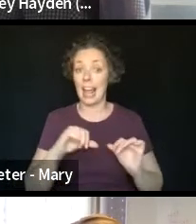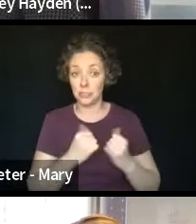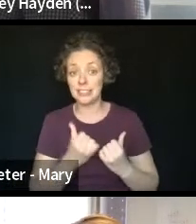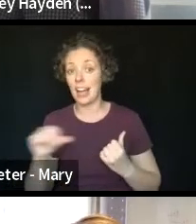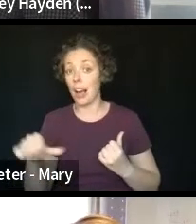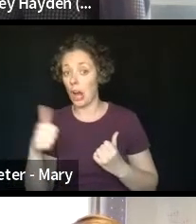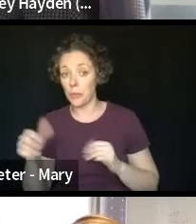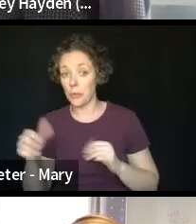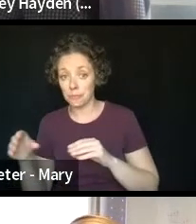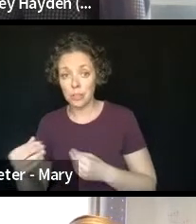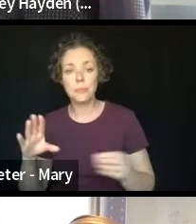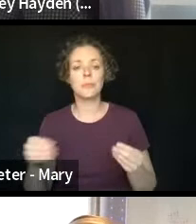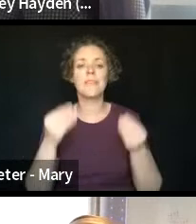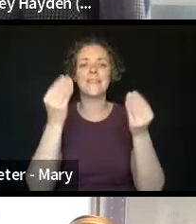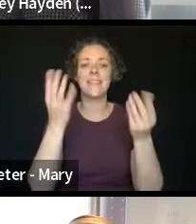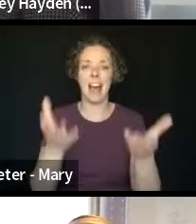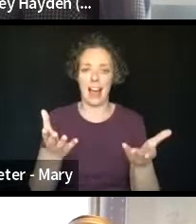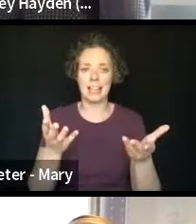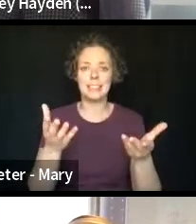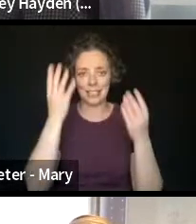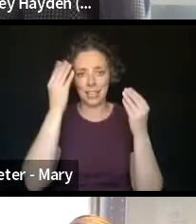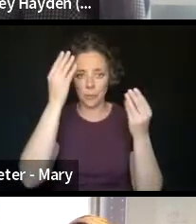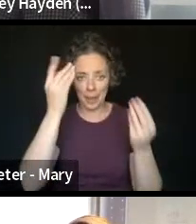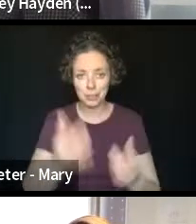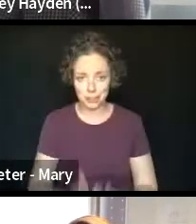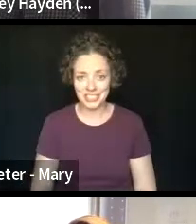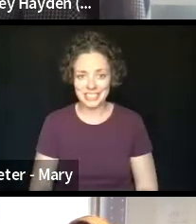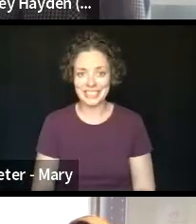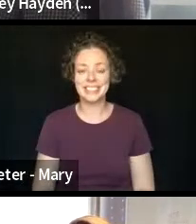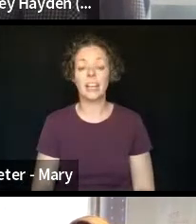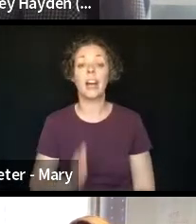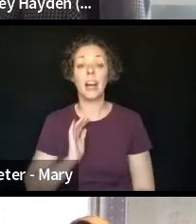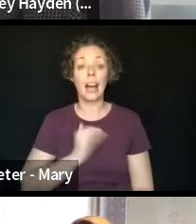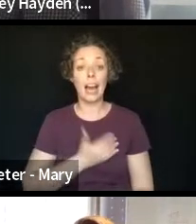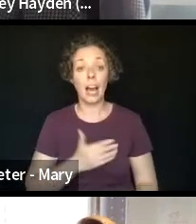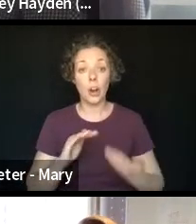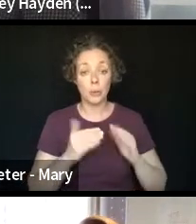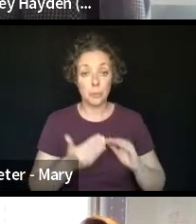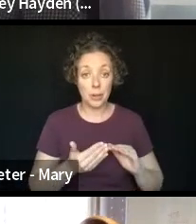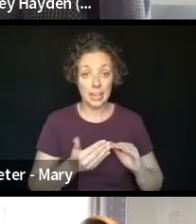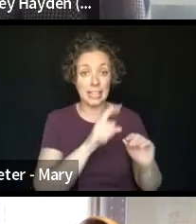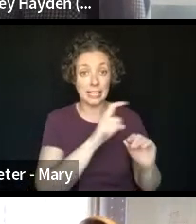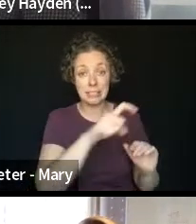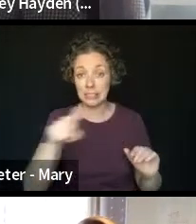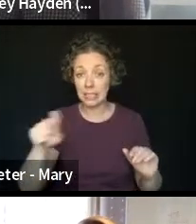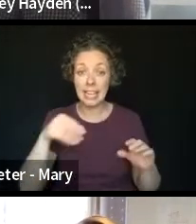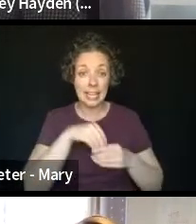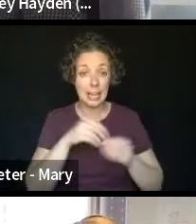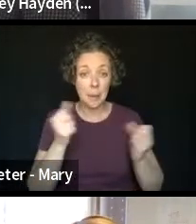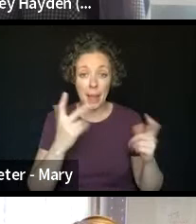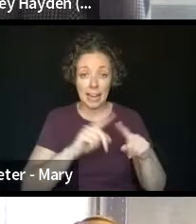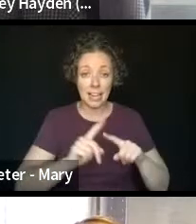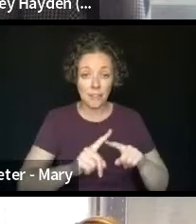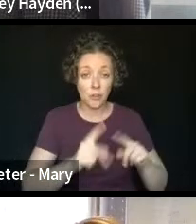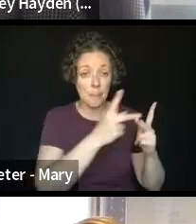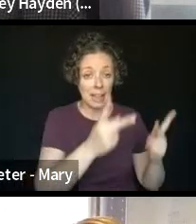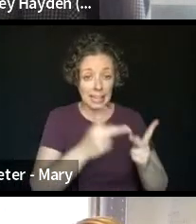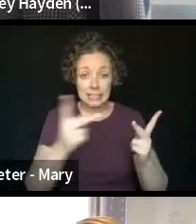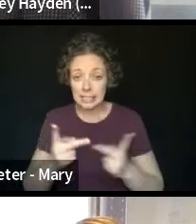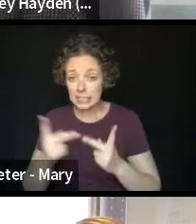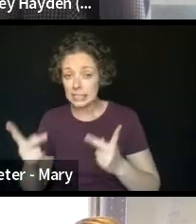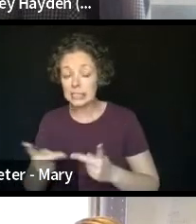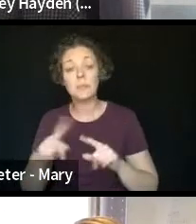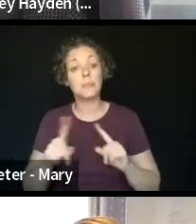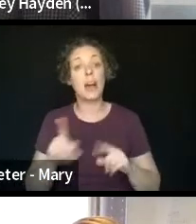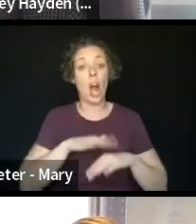provide this information. You know, our communities are in many different places, but when it comes to where we are online,